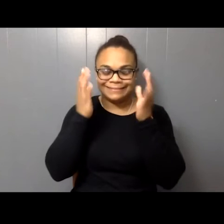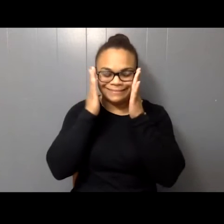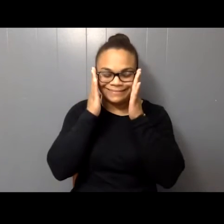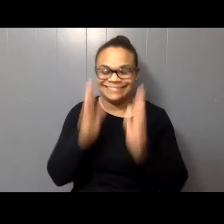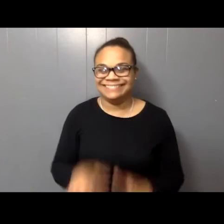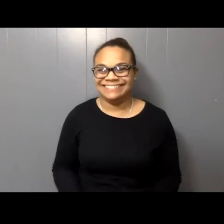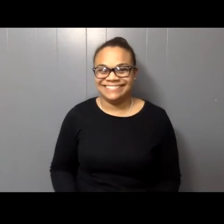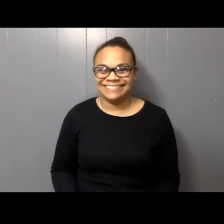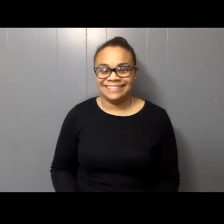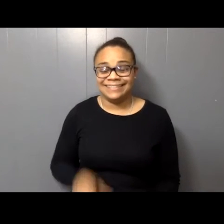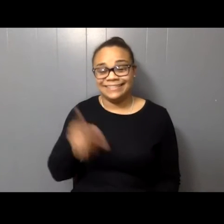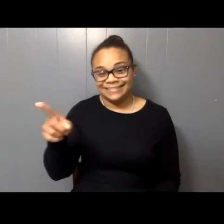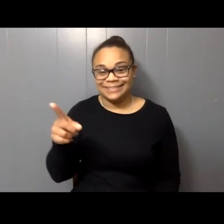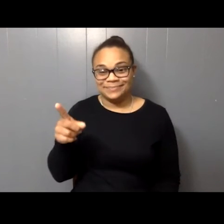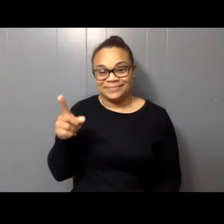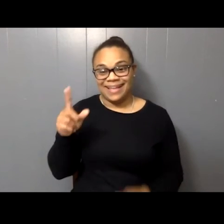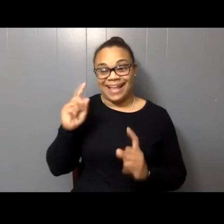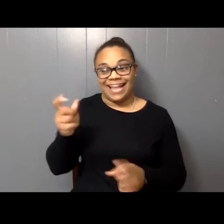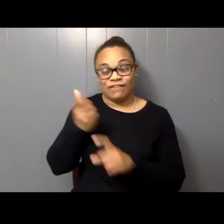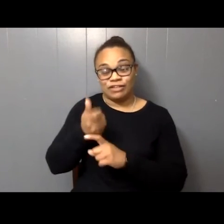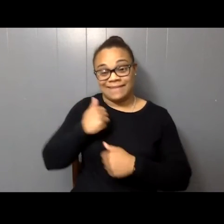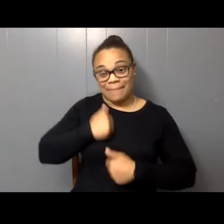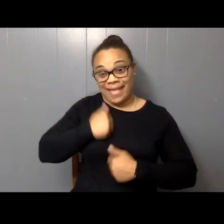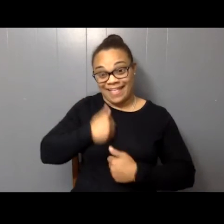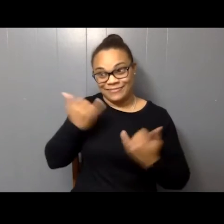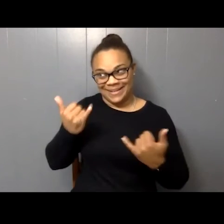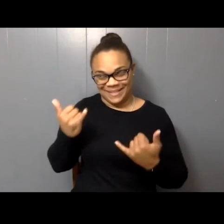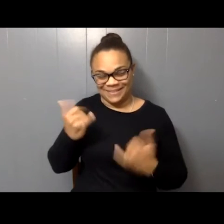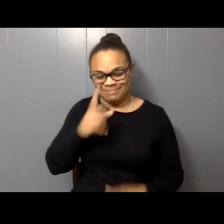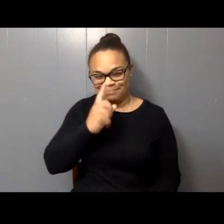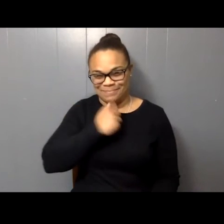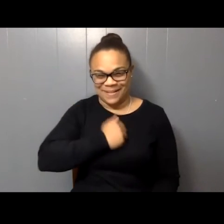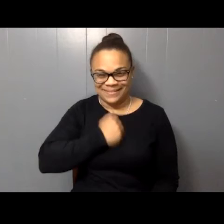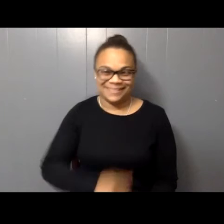She's giving herself a bath right now, so I truly apologize.